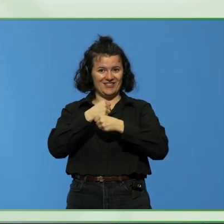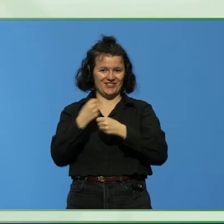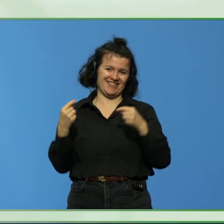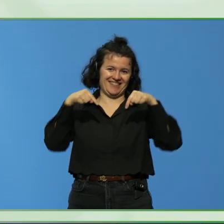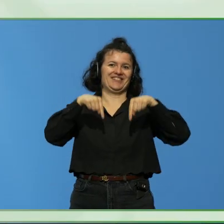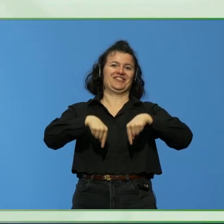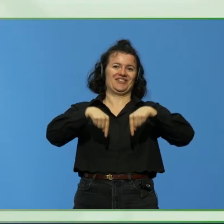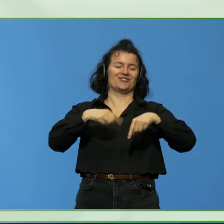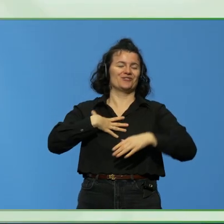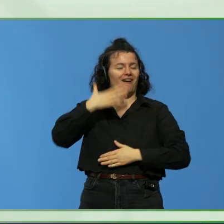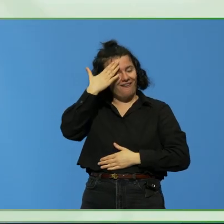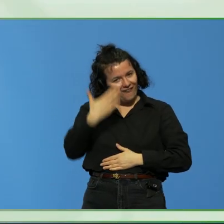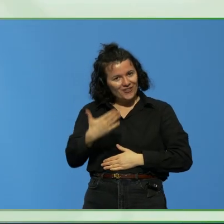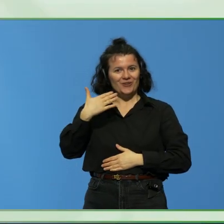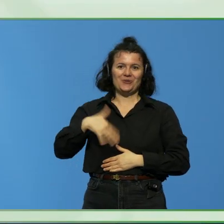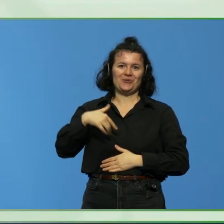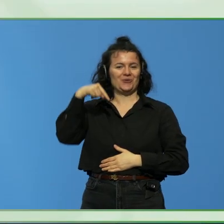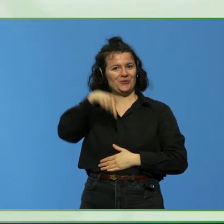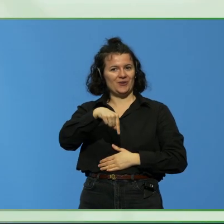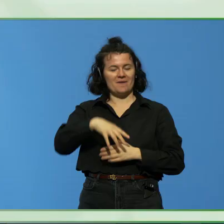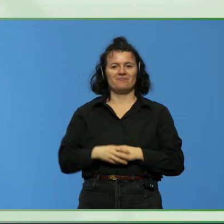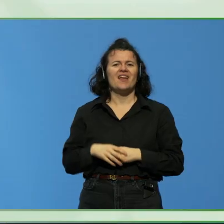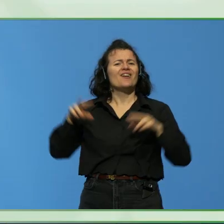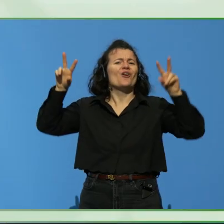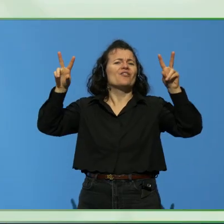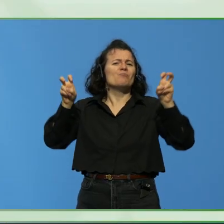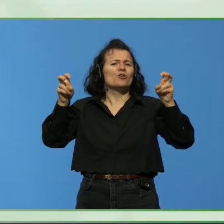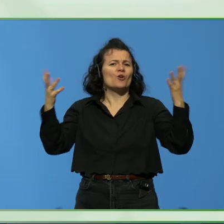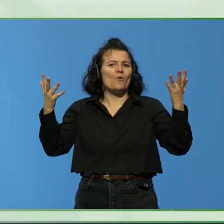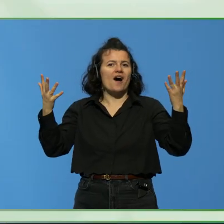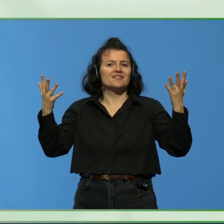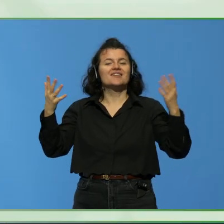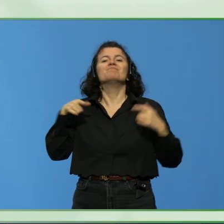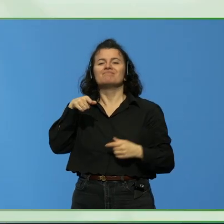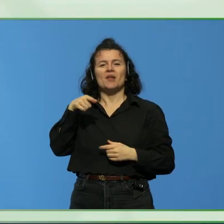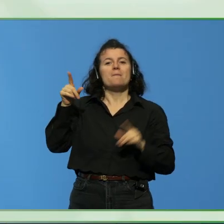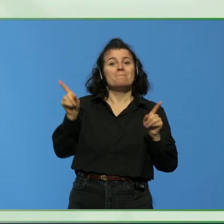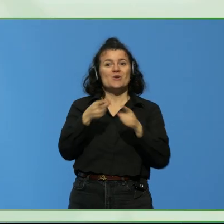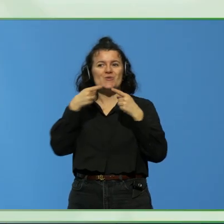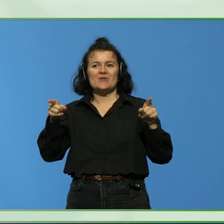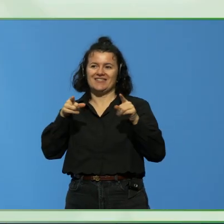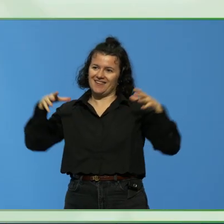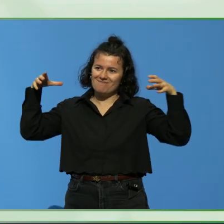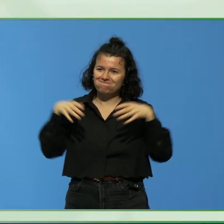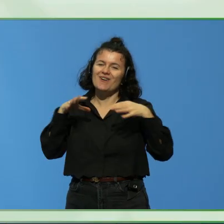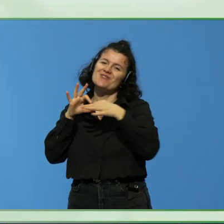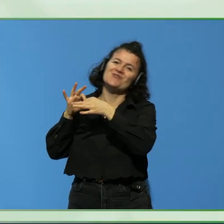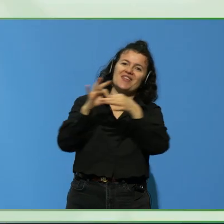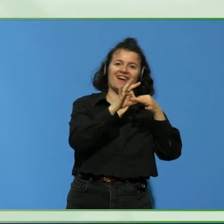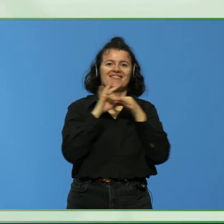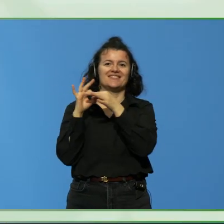take place in Vienna. The motto is United by Music. And so it's very important for us